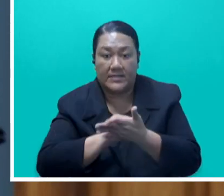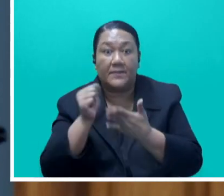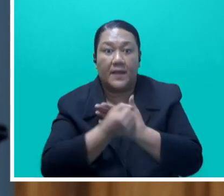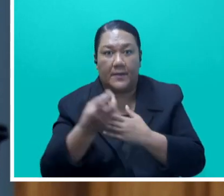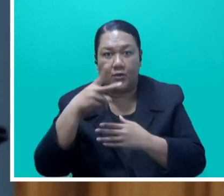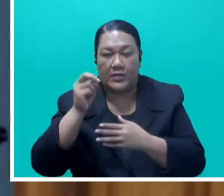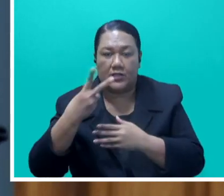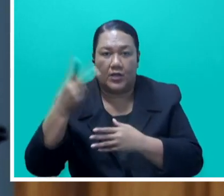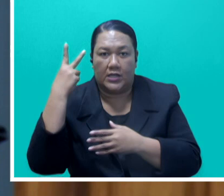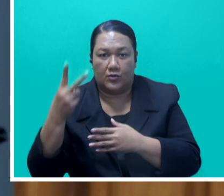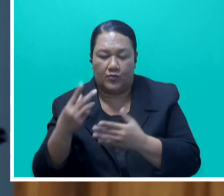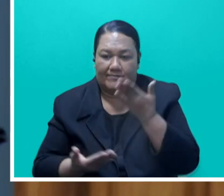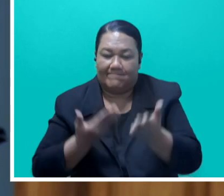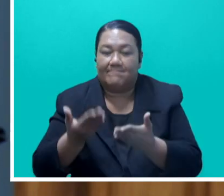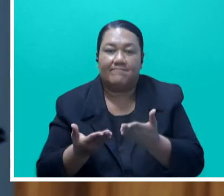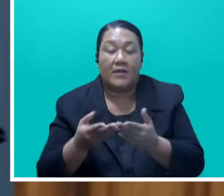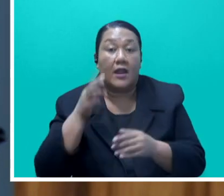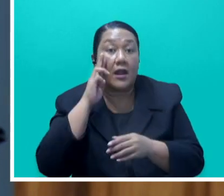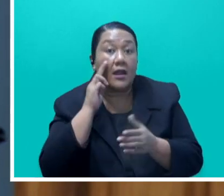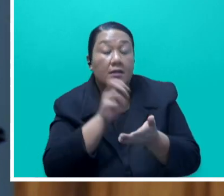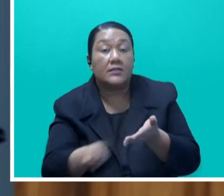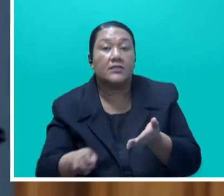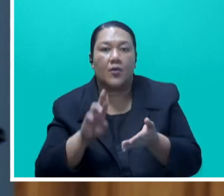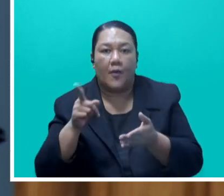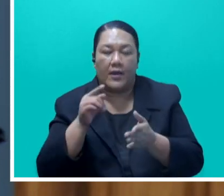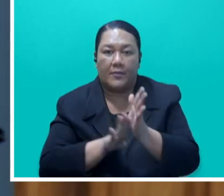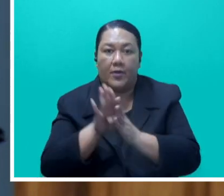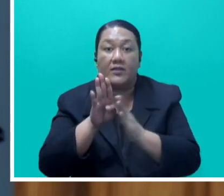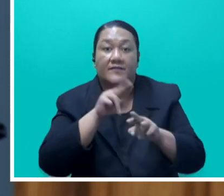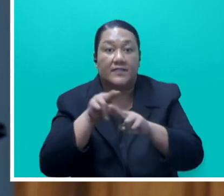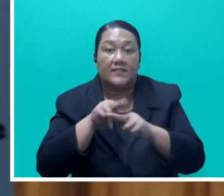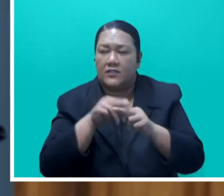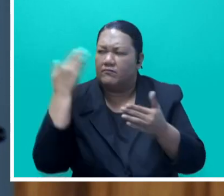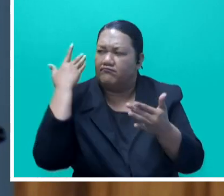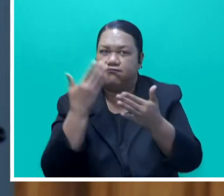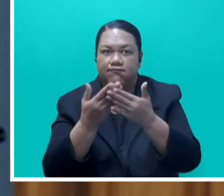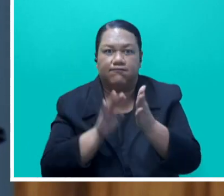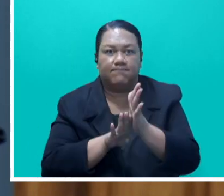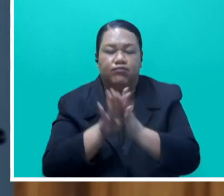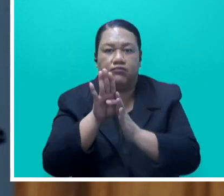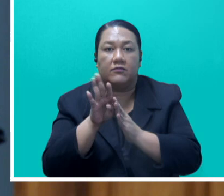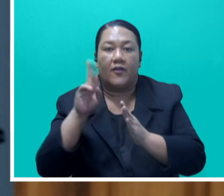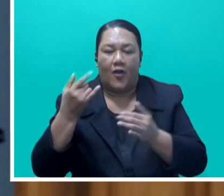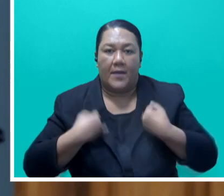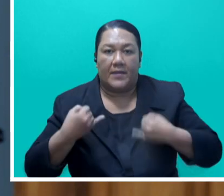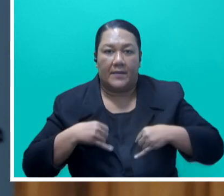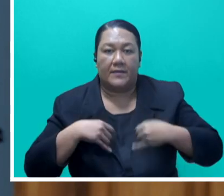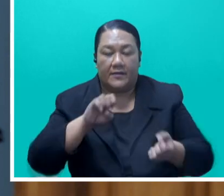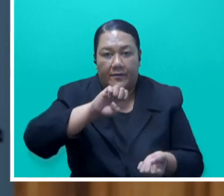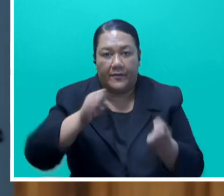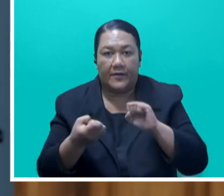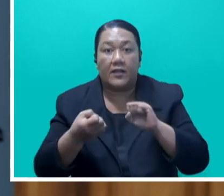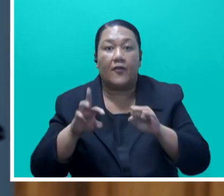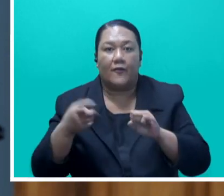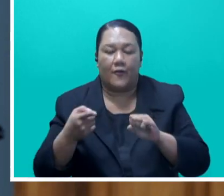2022. This was a recognition of the progress Fiji had made in improving the effective implementation of our safety